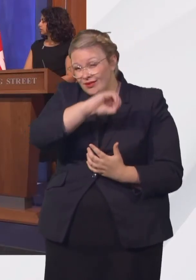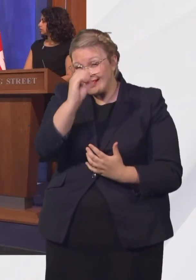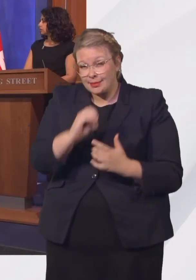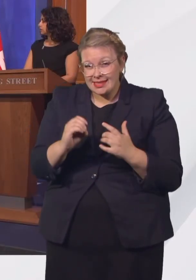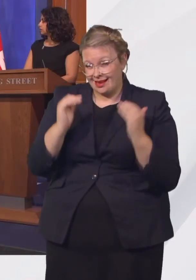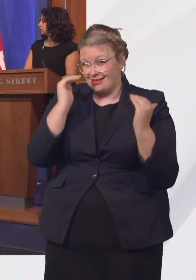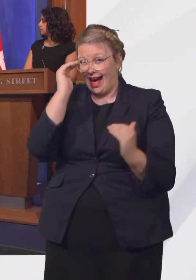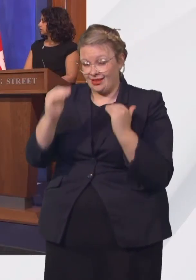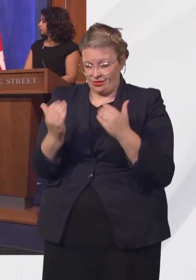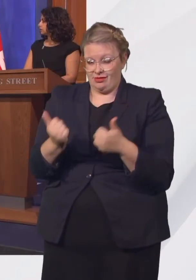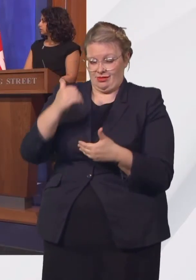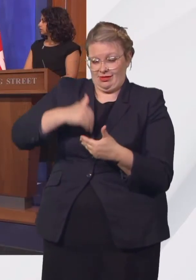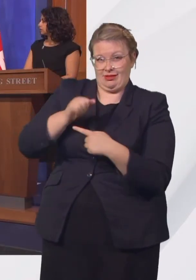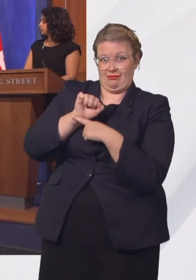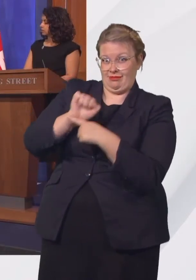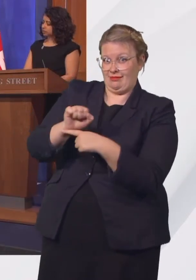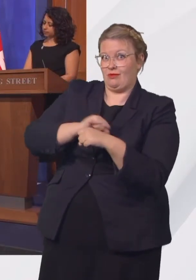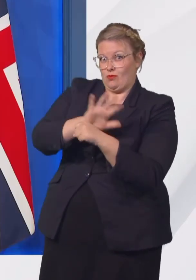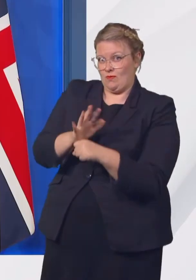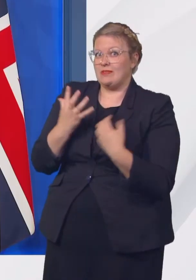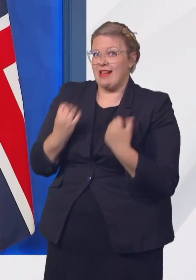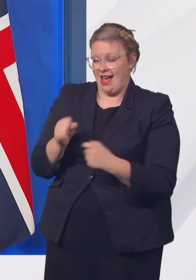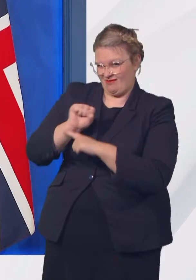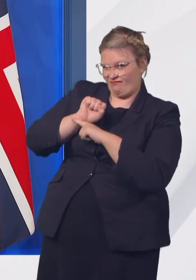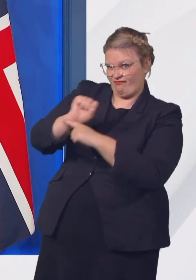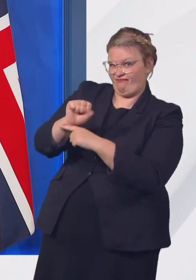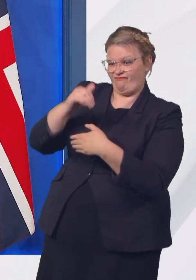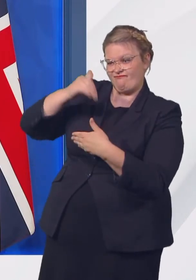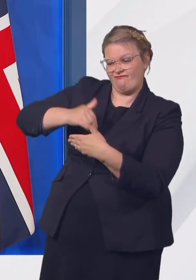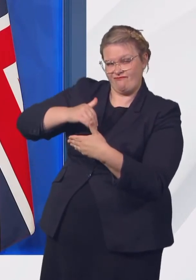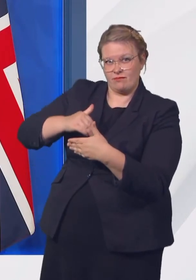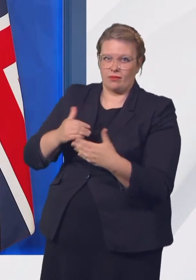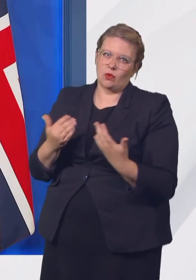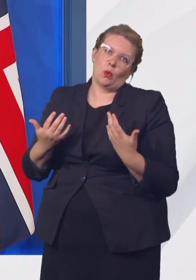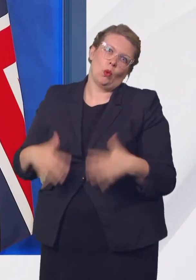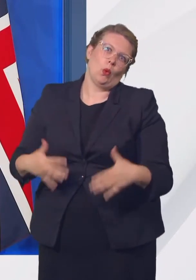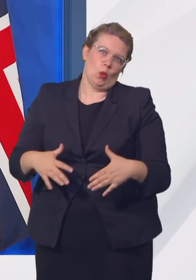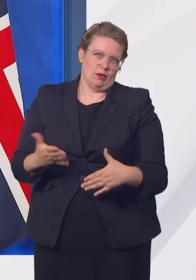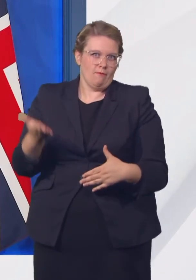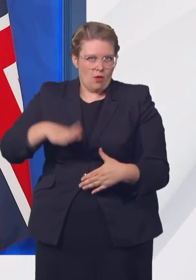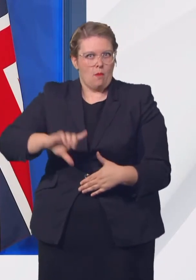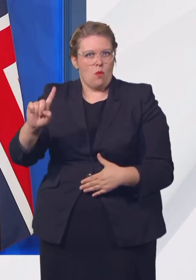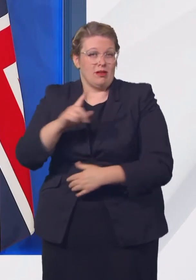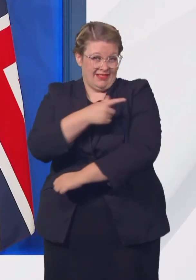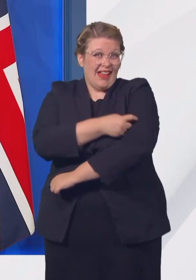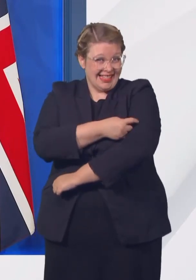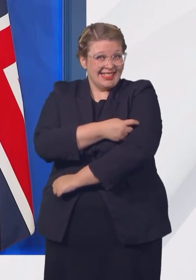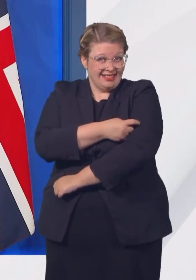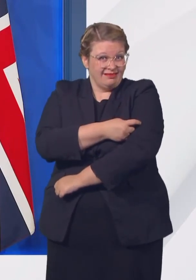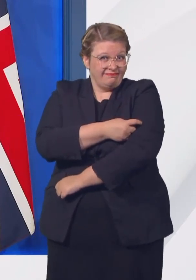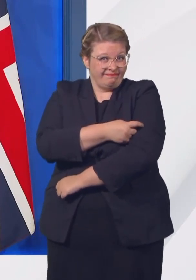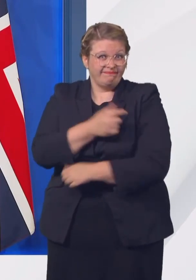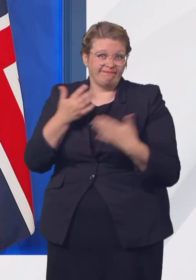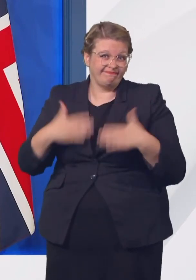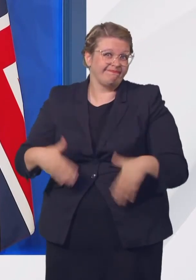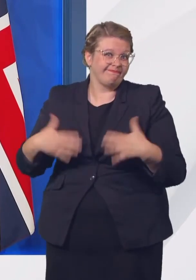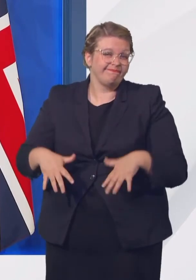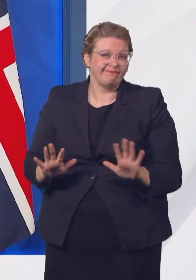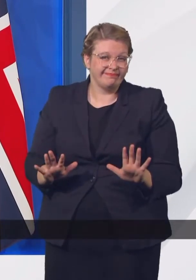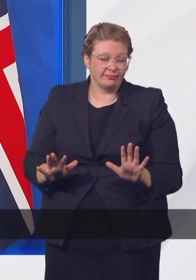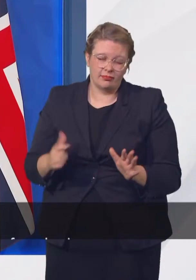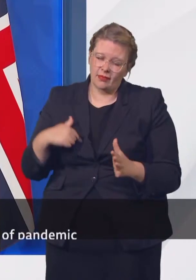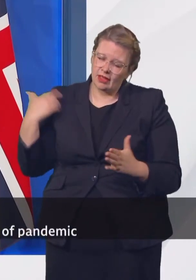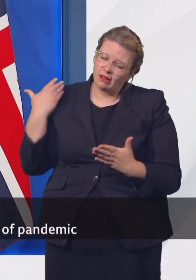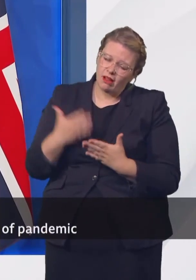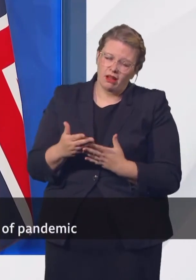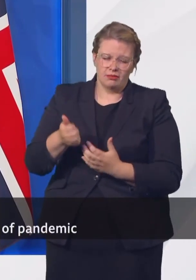antibodies. This is the vaccination program in action. And it makes me so proud of what we've